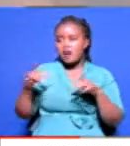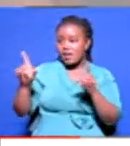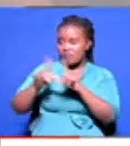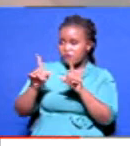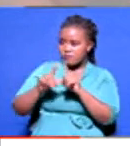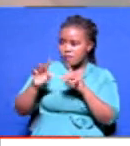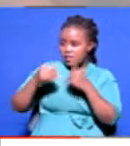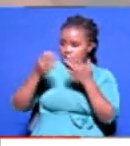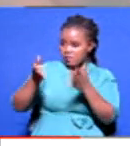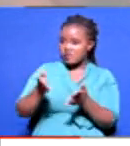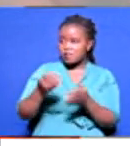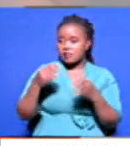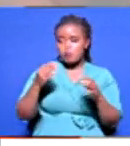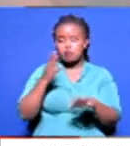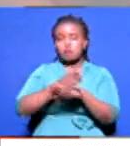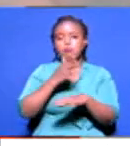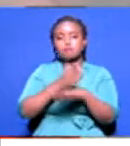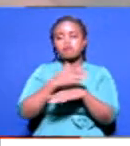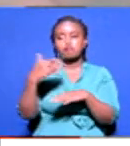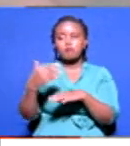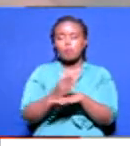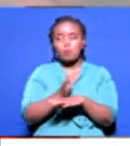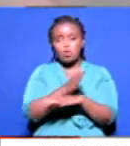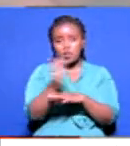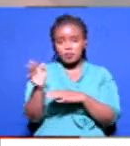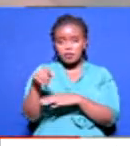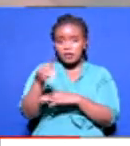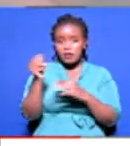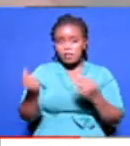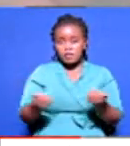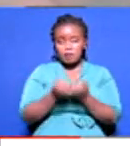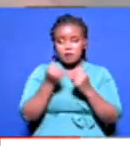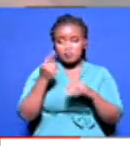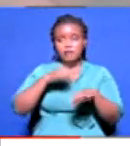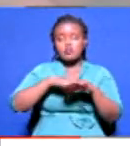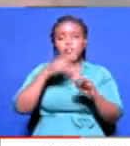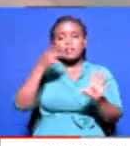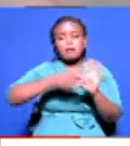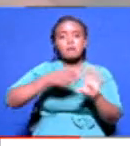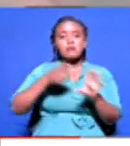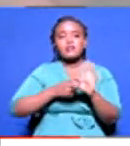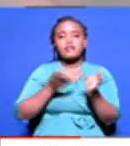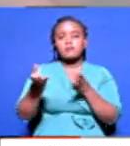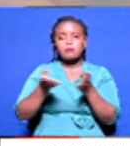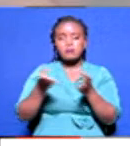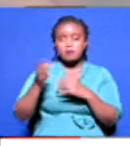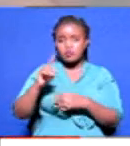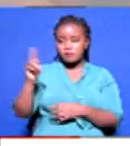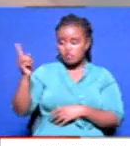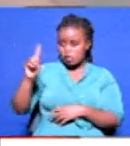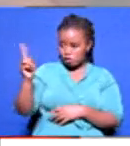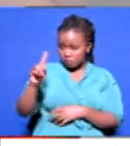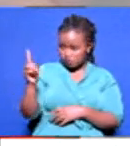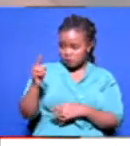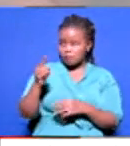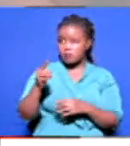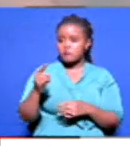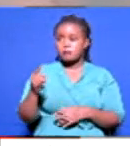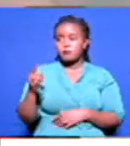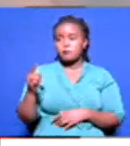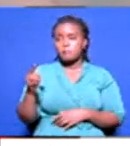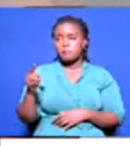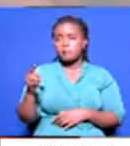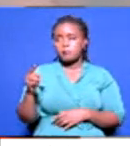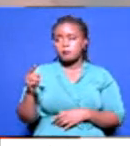brokers. This emerged during a public participation forum in Nairobi, marked by disruption after some farmers